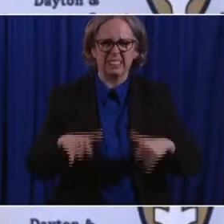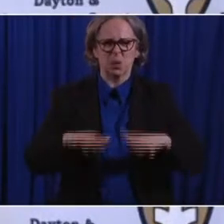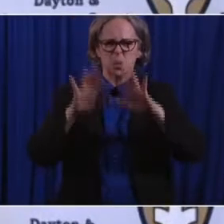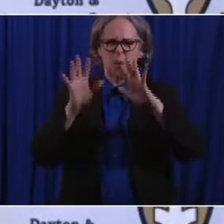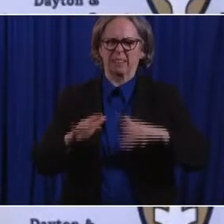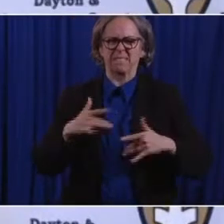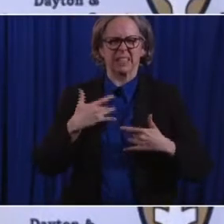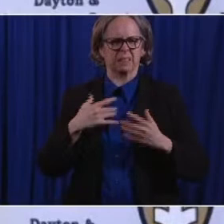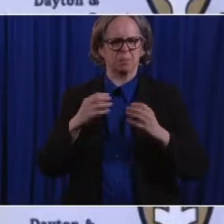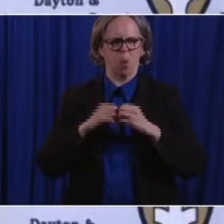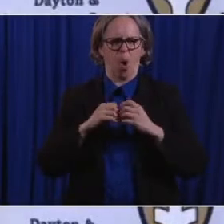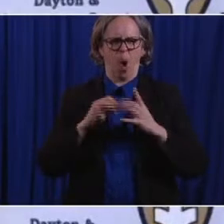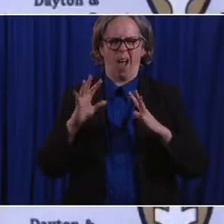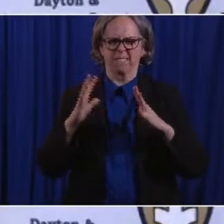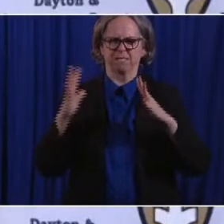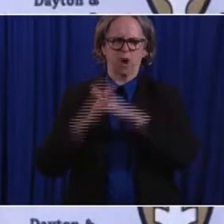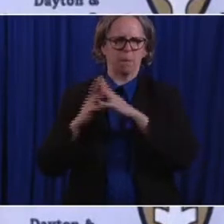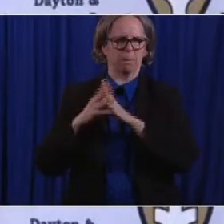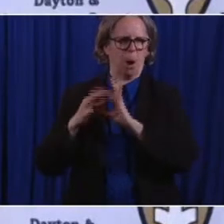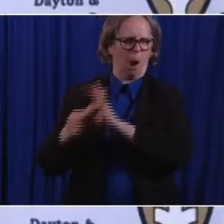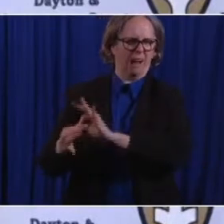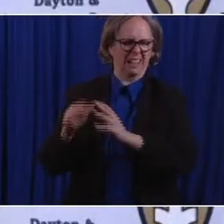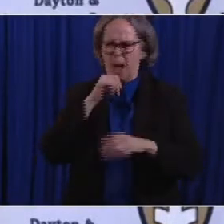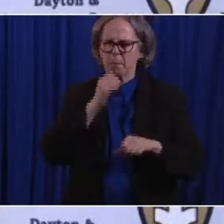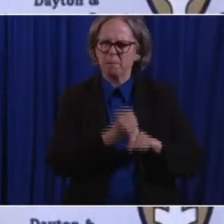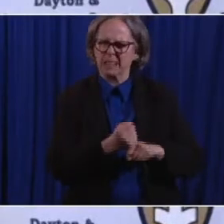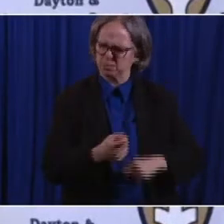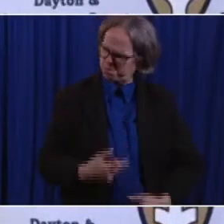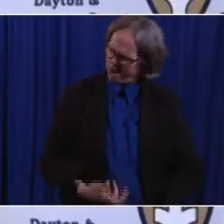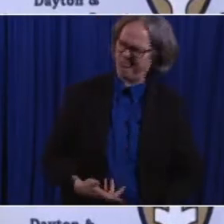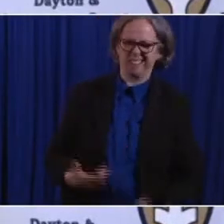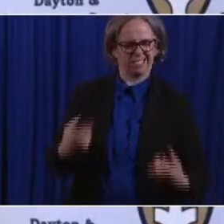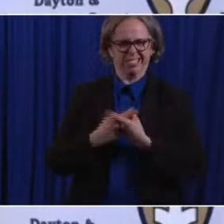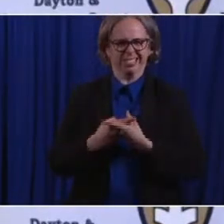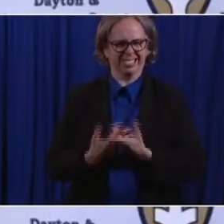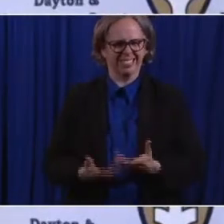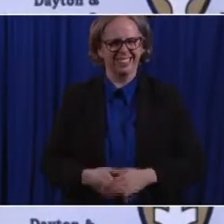it's kind of cold, but it is opening day, and it is Cincinnati opening day,